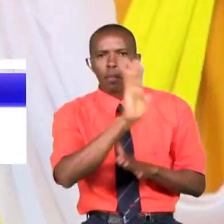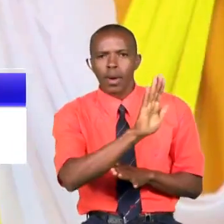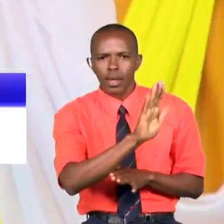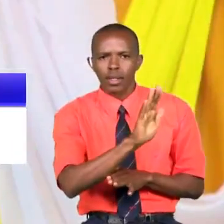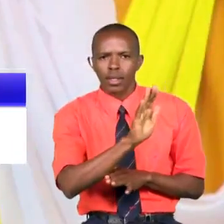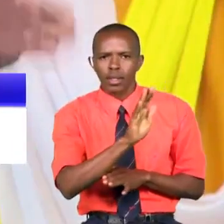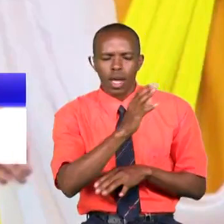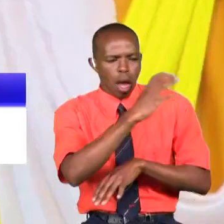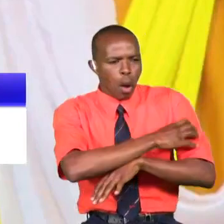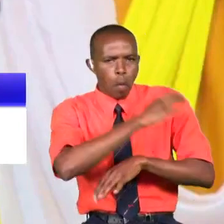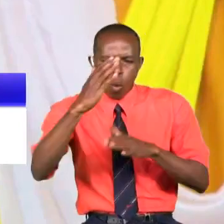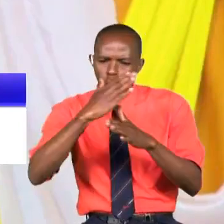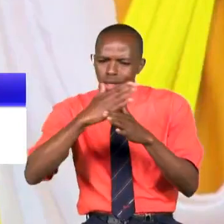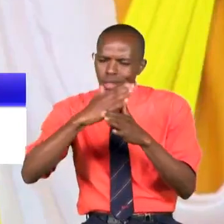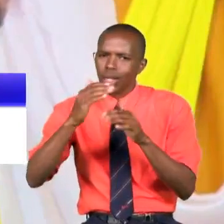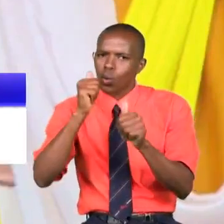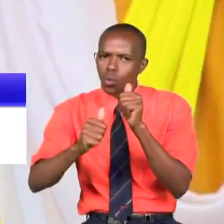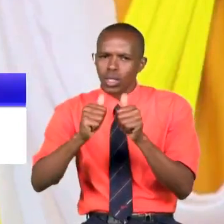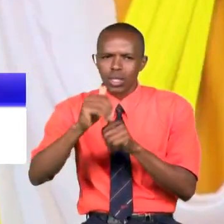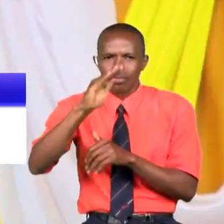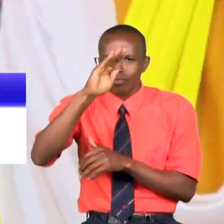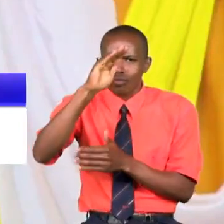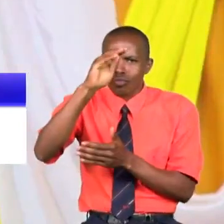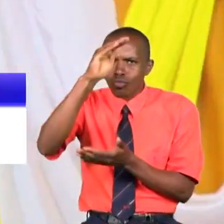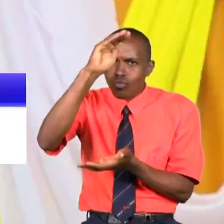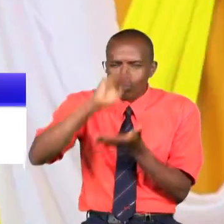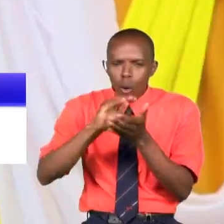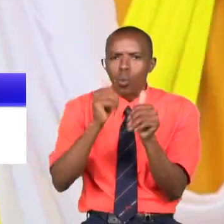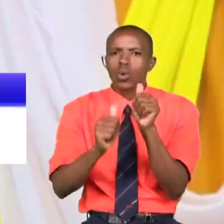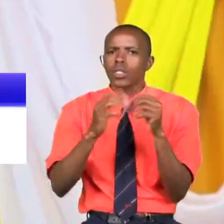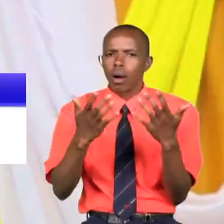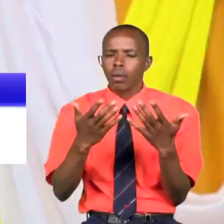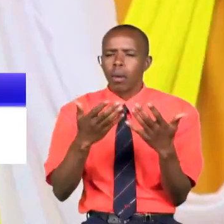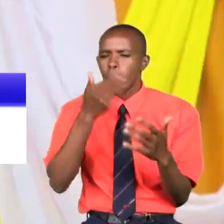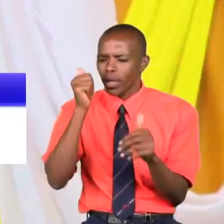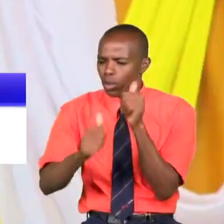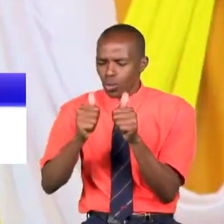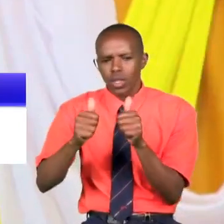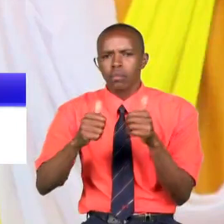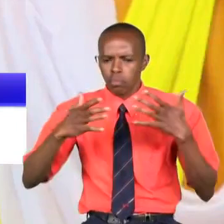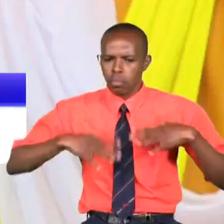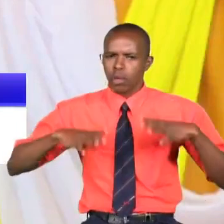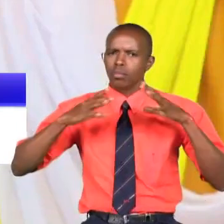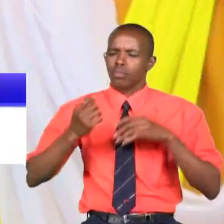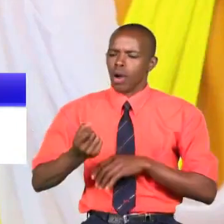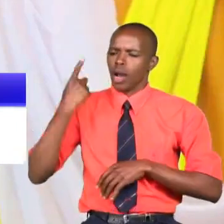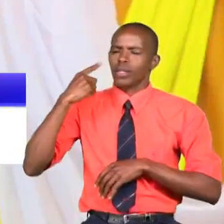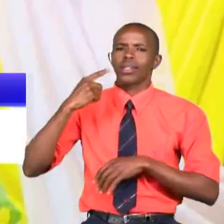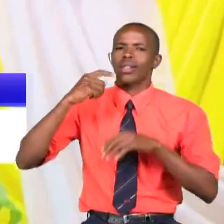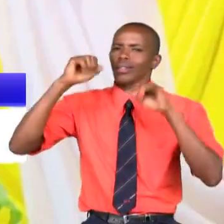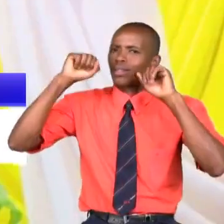ya power sharing na trickle down ni gani nzuri kuliko gani nyinyi wananchi mtaielewa, si ni